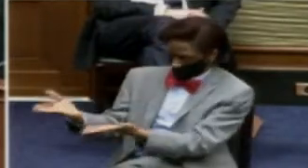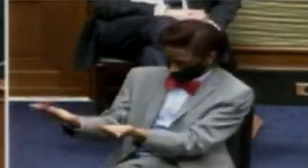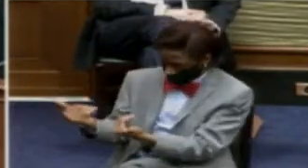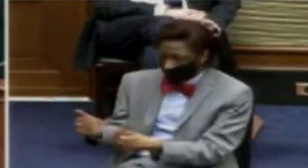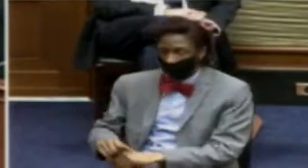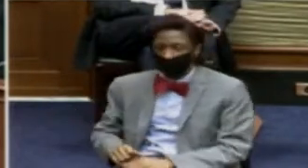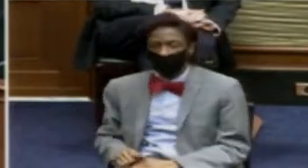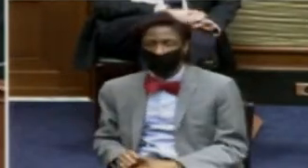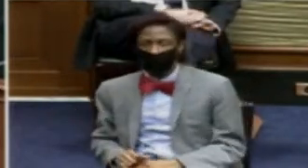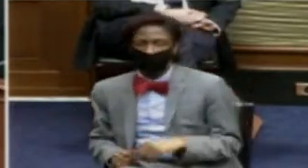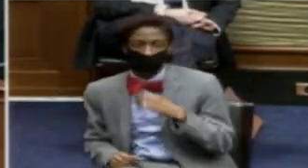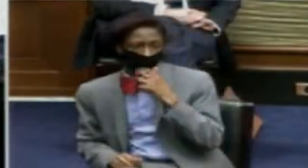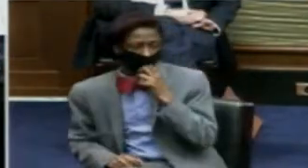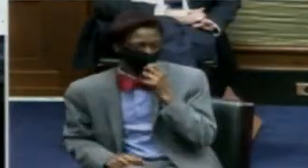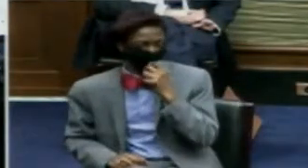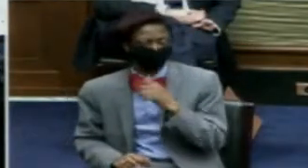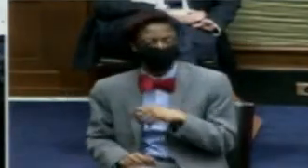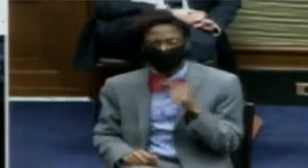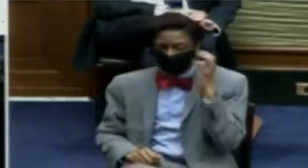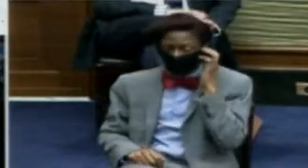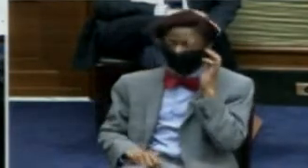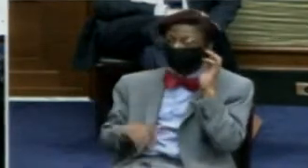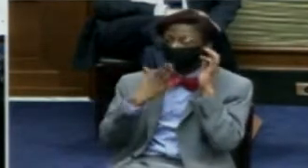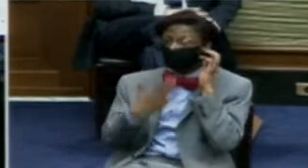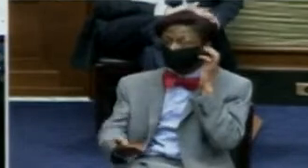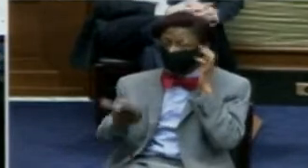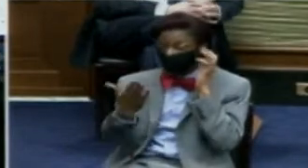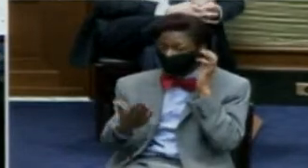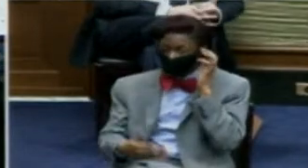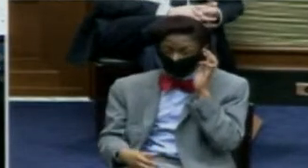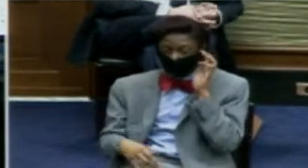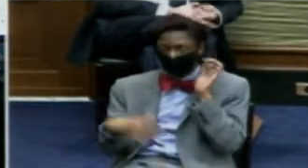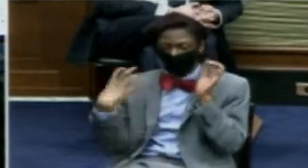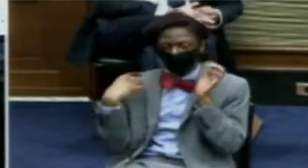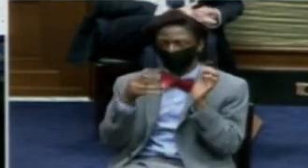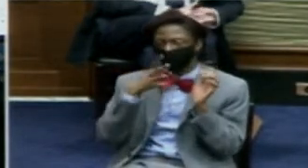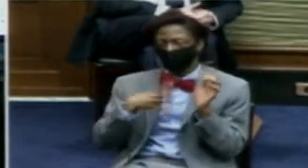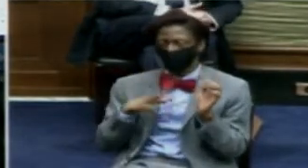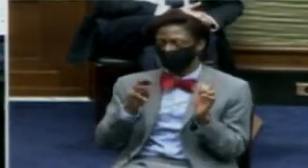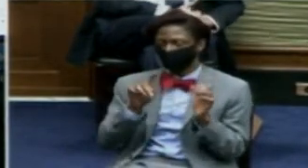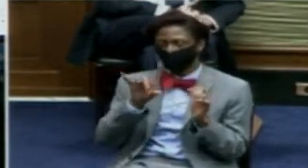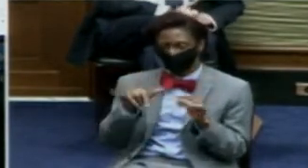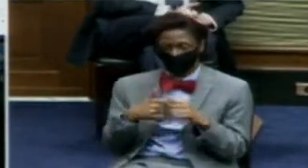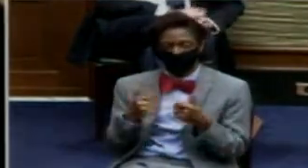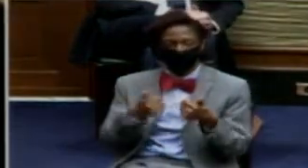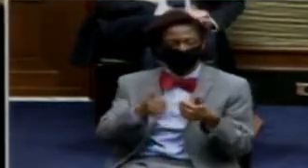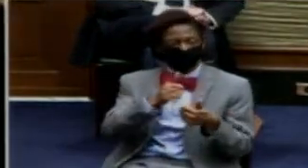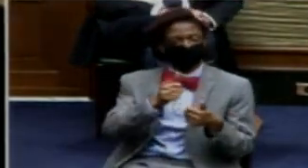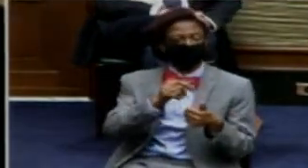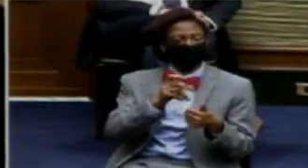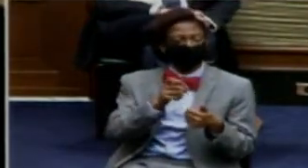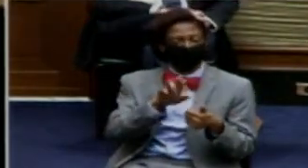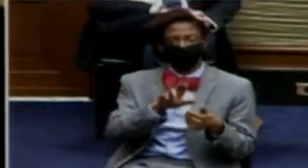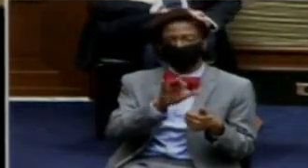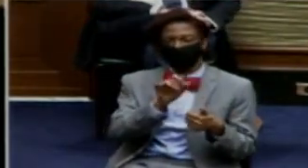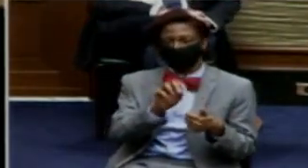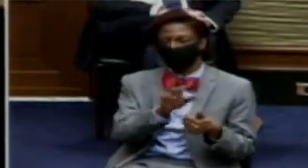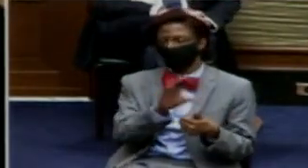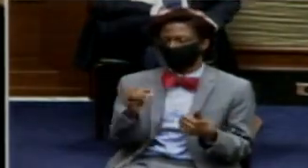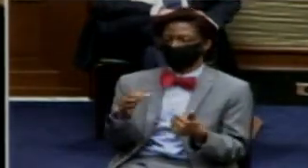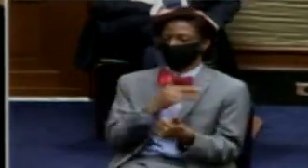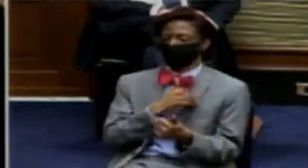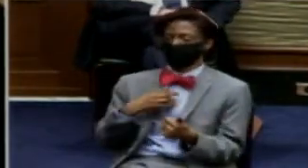Mr. Henderson. Good morning, Chairwoman Maloney, Ranking Member Comer, and members of the